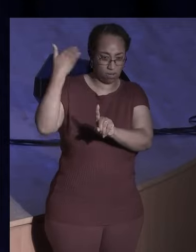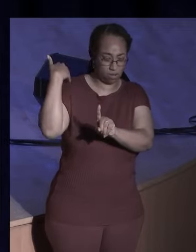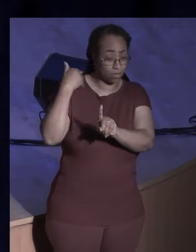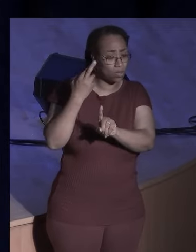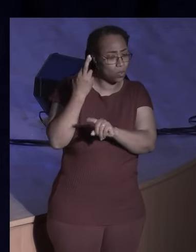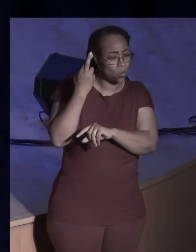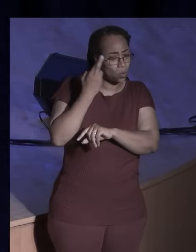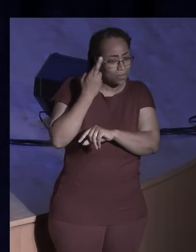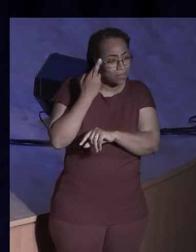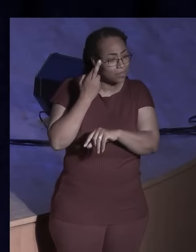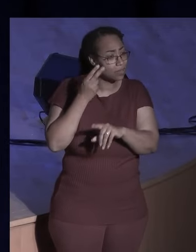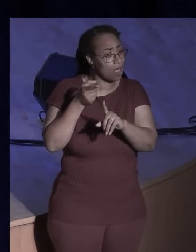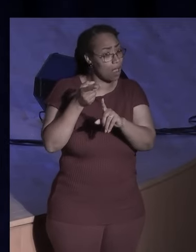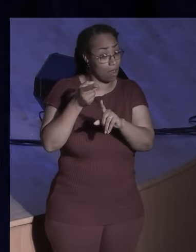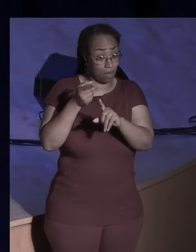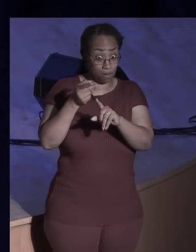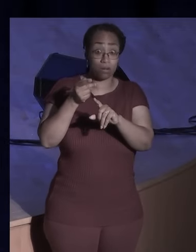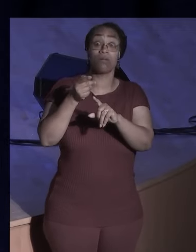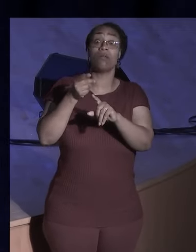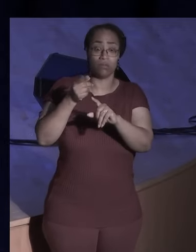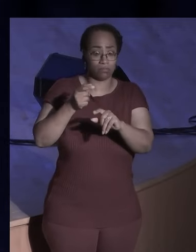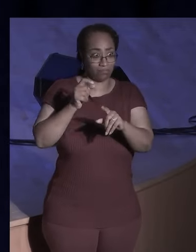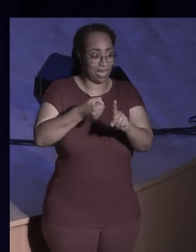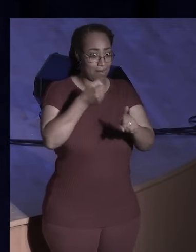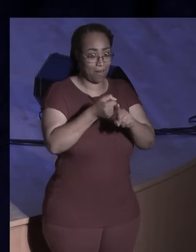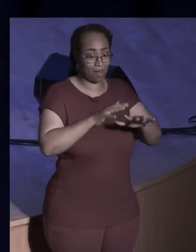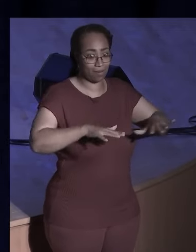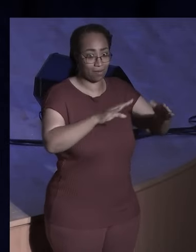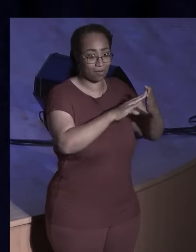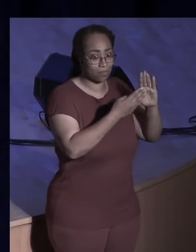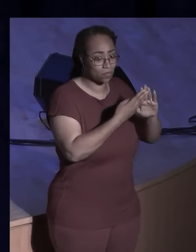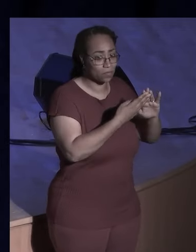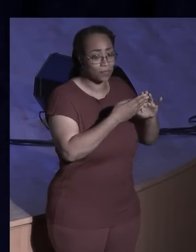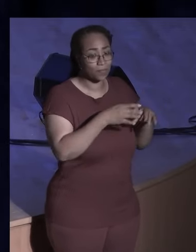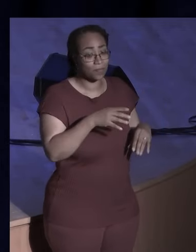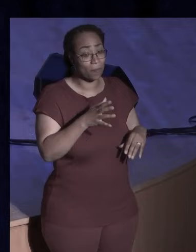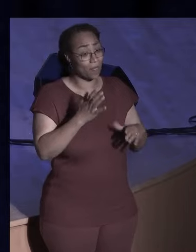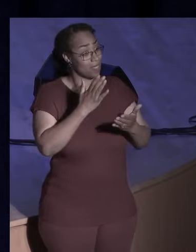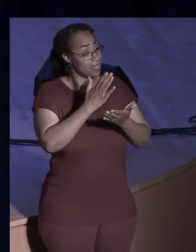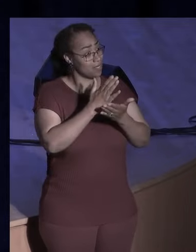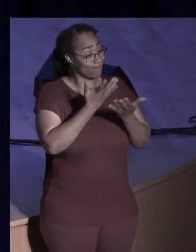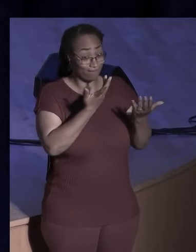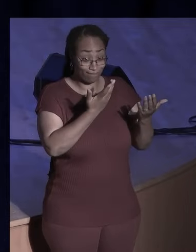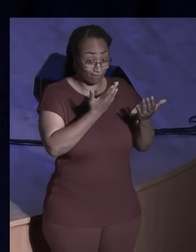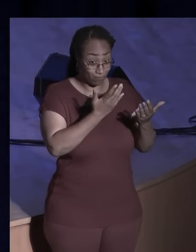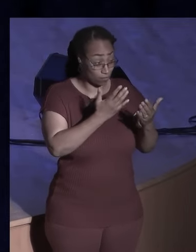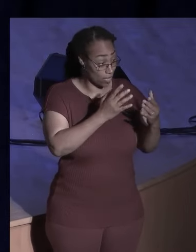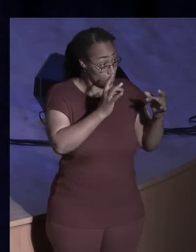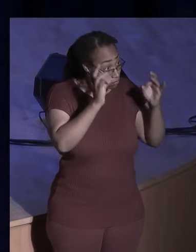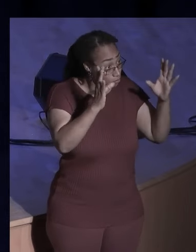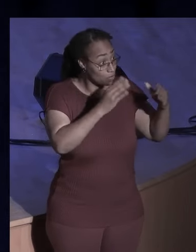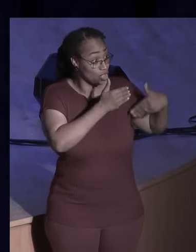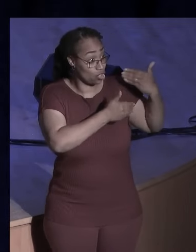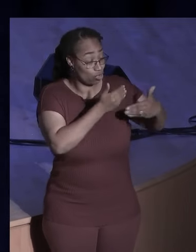the intergenerational trauma that has plagued our communities since the start of this horrific era, an era that saw